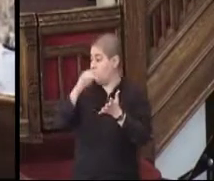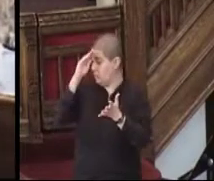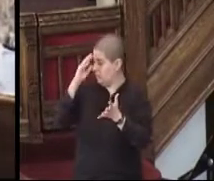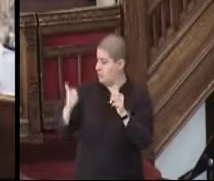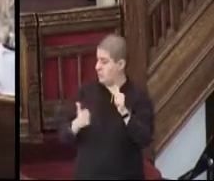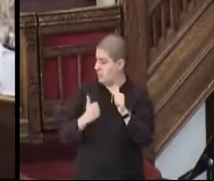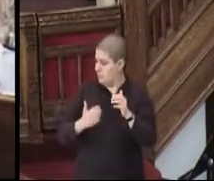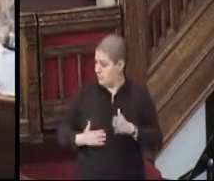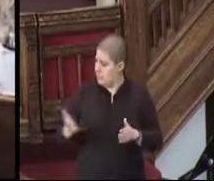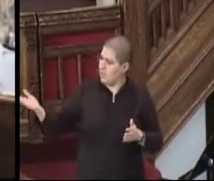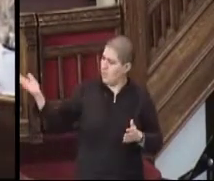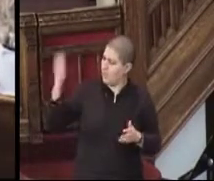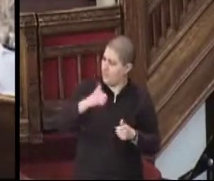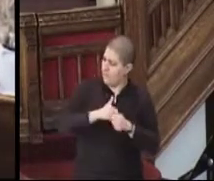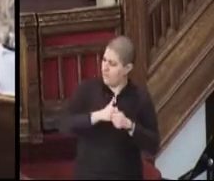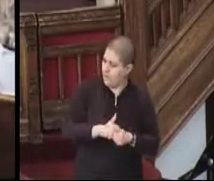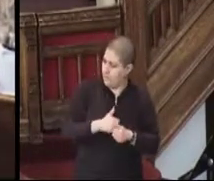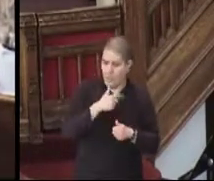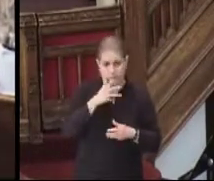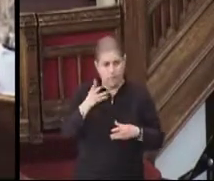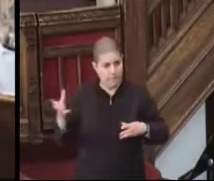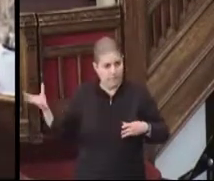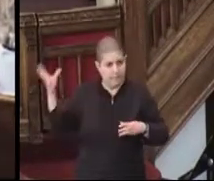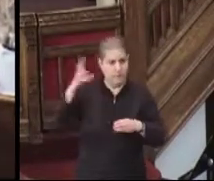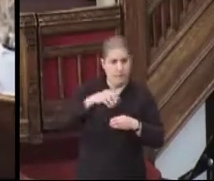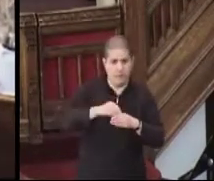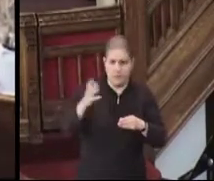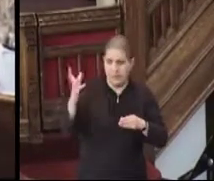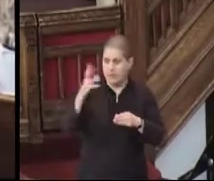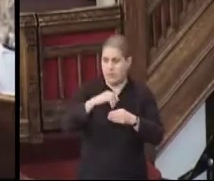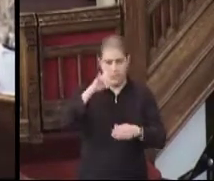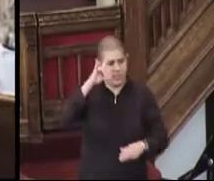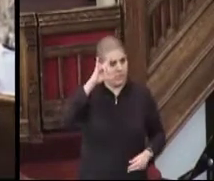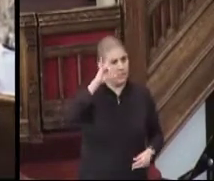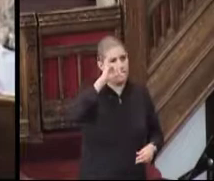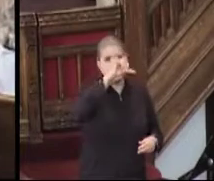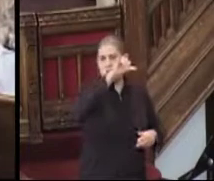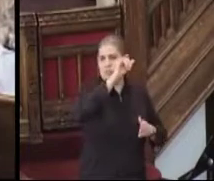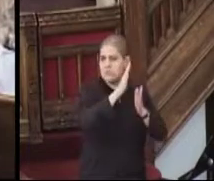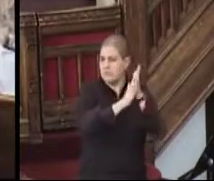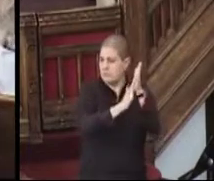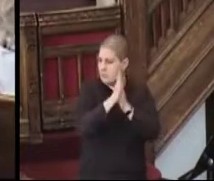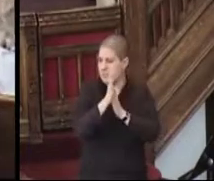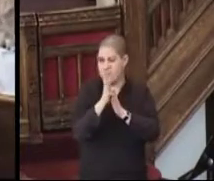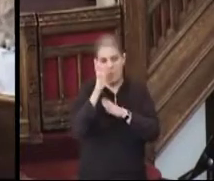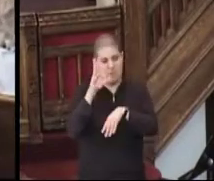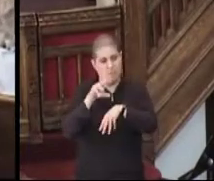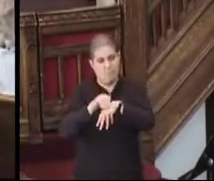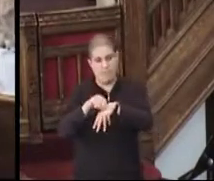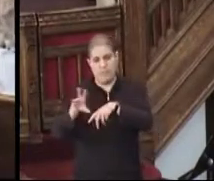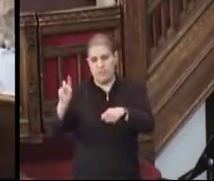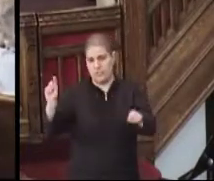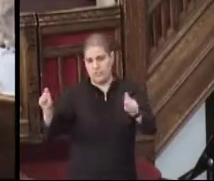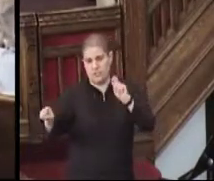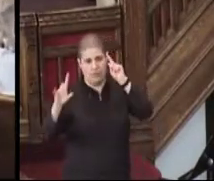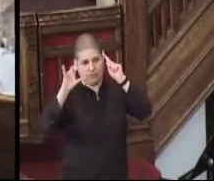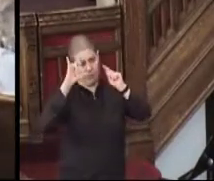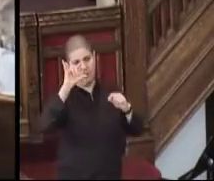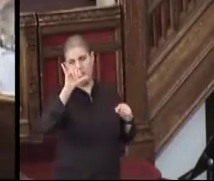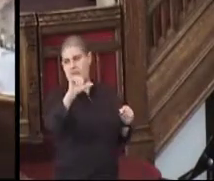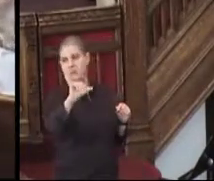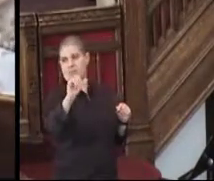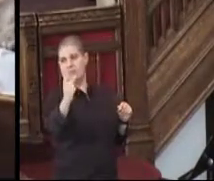follow me, and I will involve you in an eternal endeavor that will change you forever and that will change the